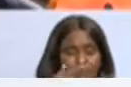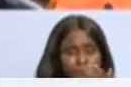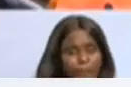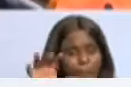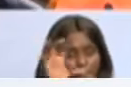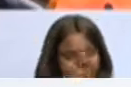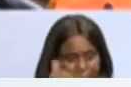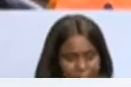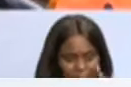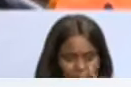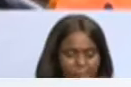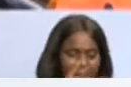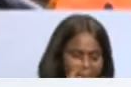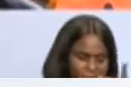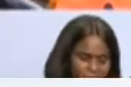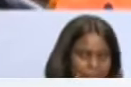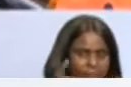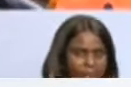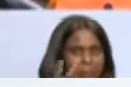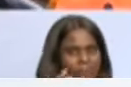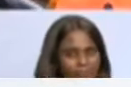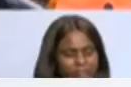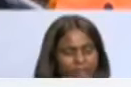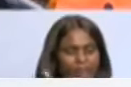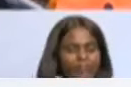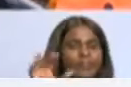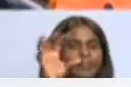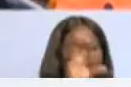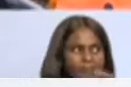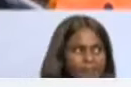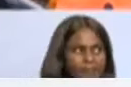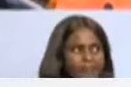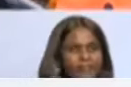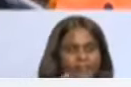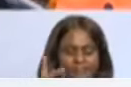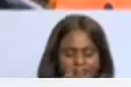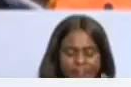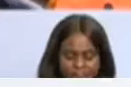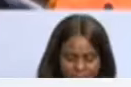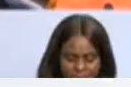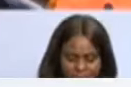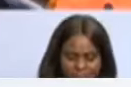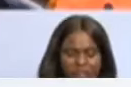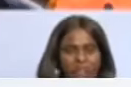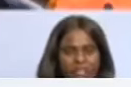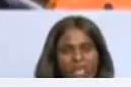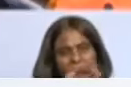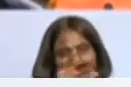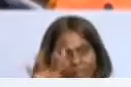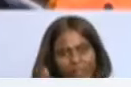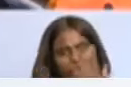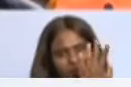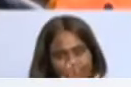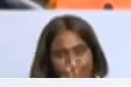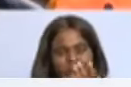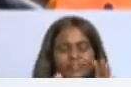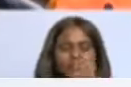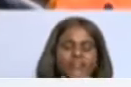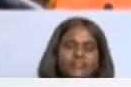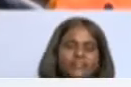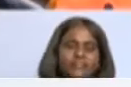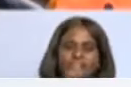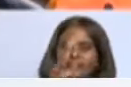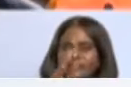to process something. All provinces, so that we can distribute development across our country. Madam